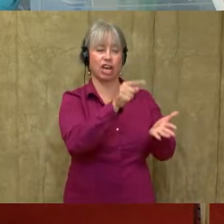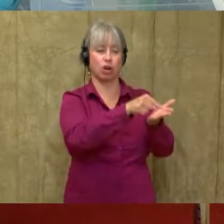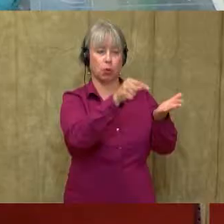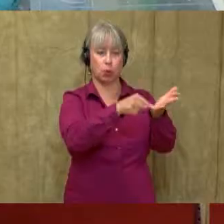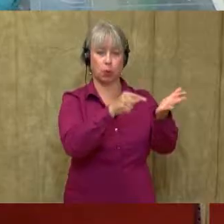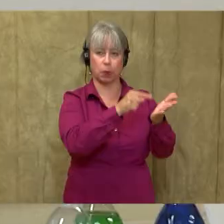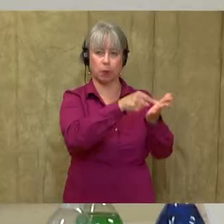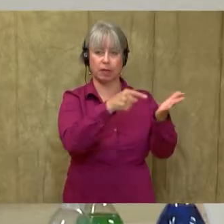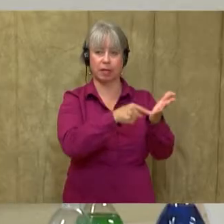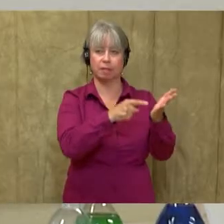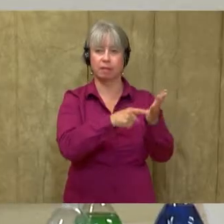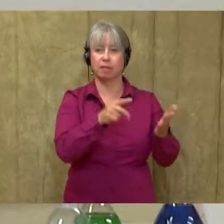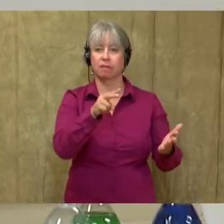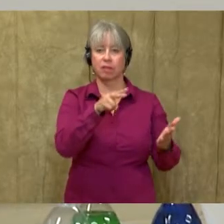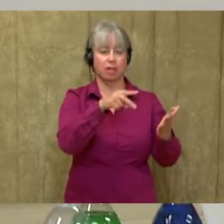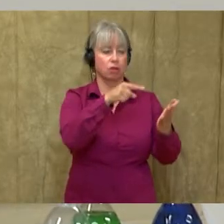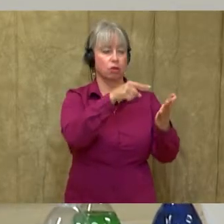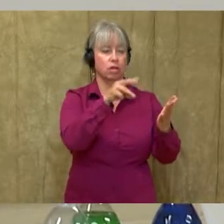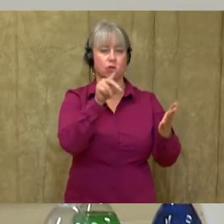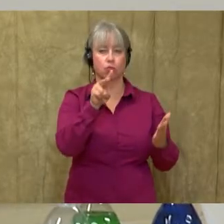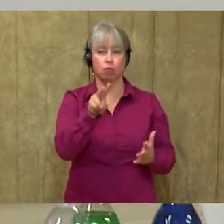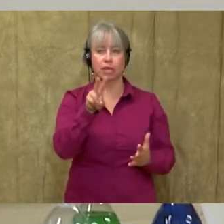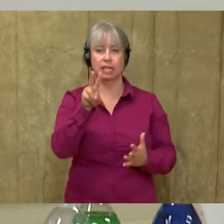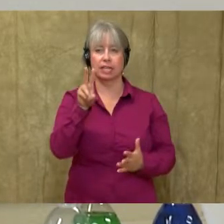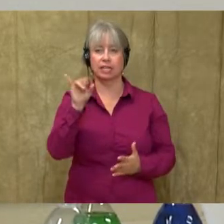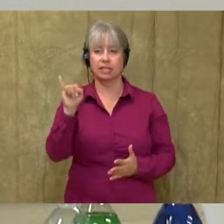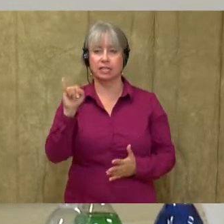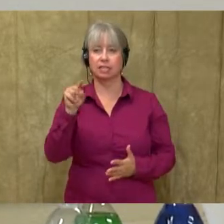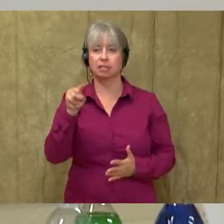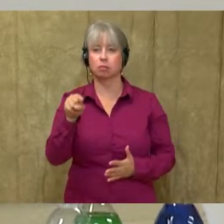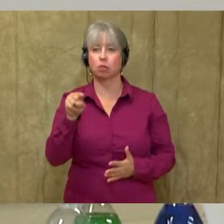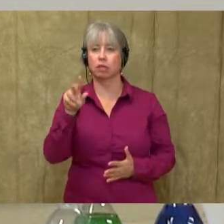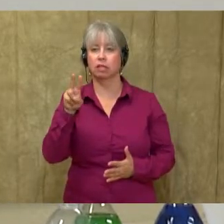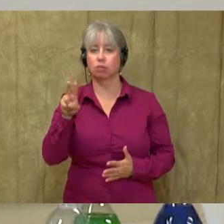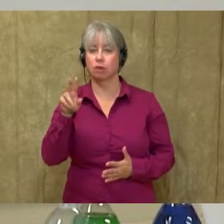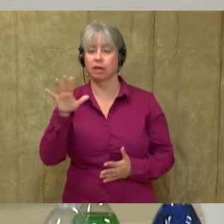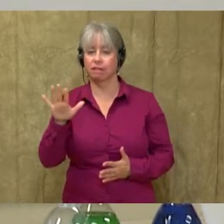do 26.25 divided by